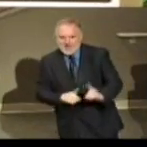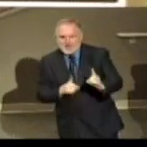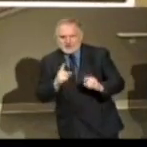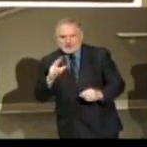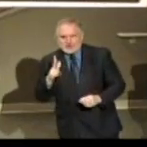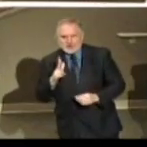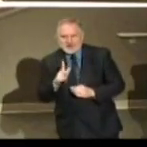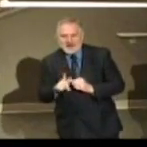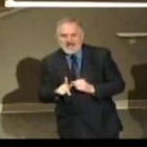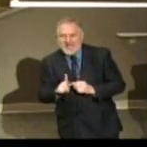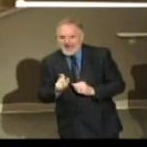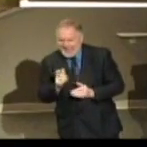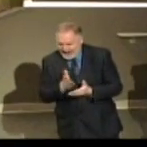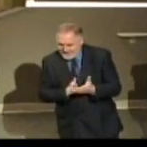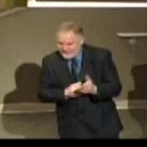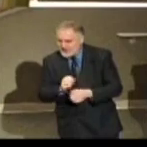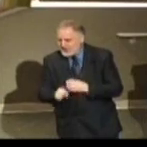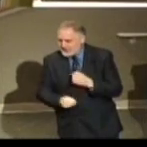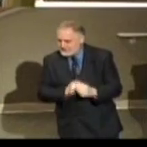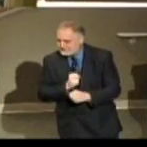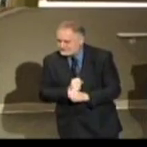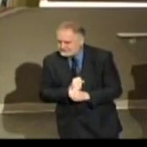for 3.5 years.